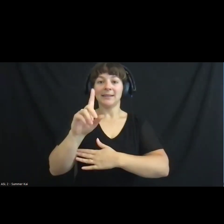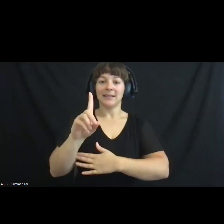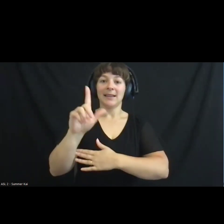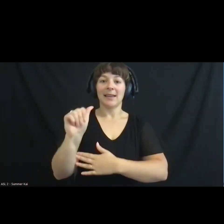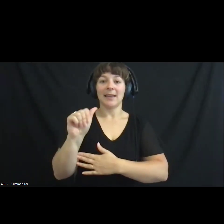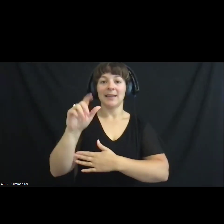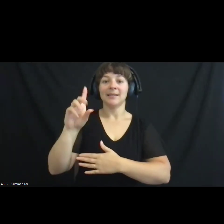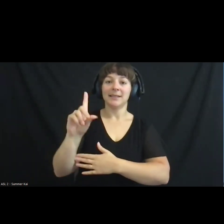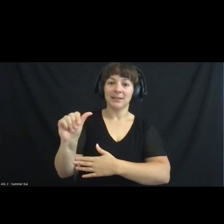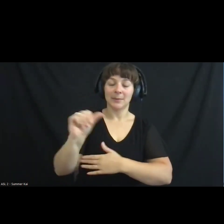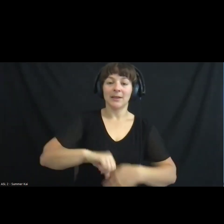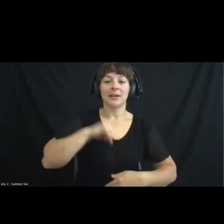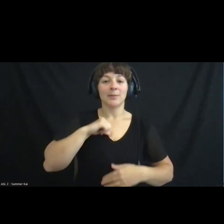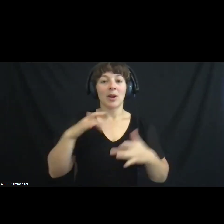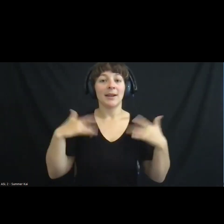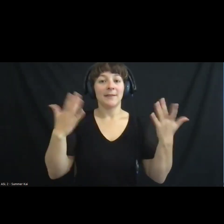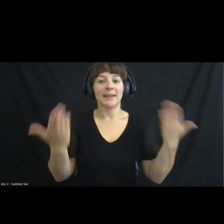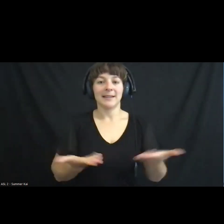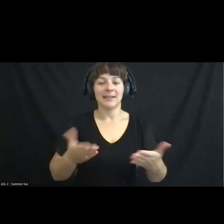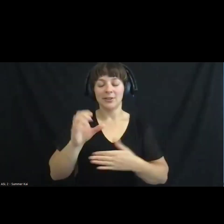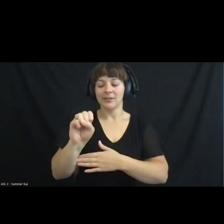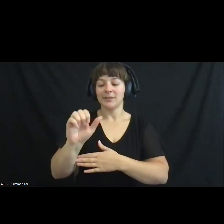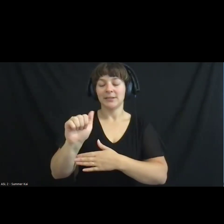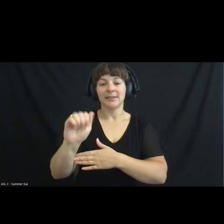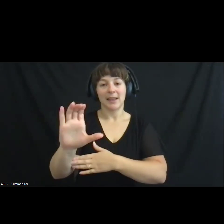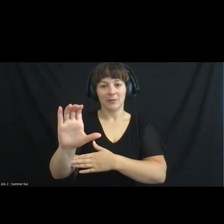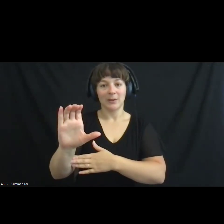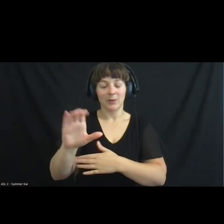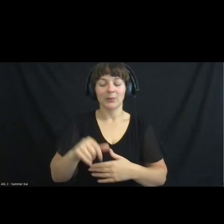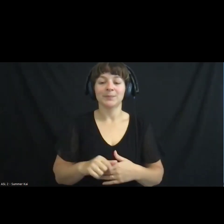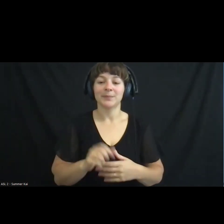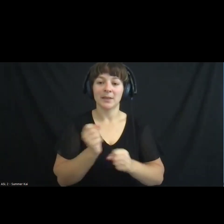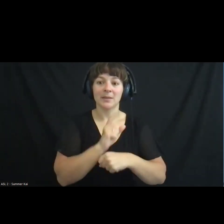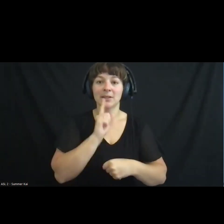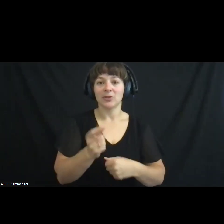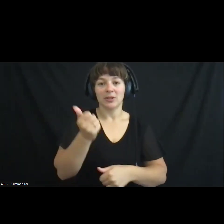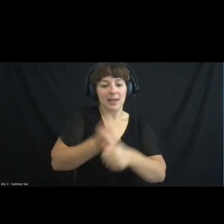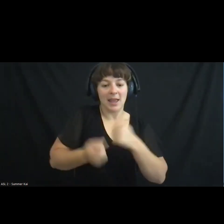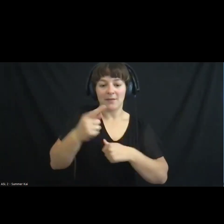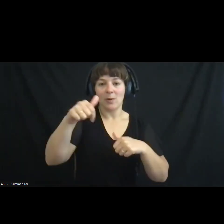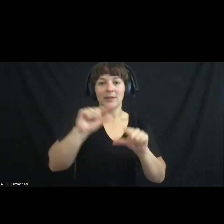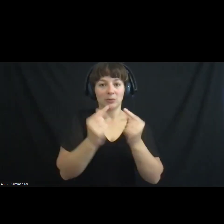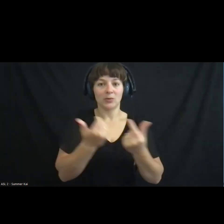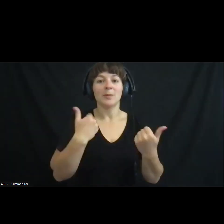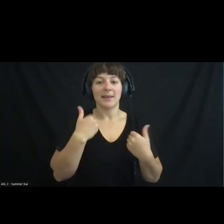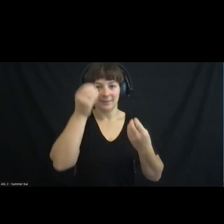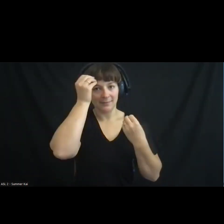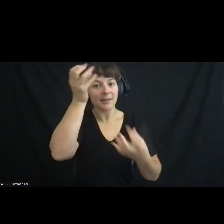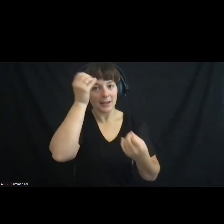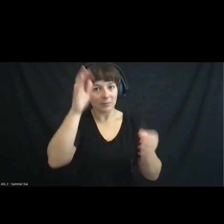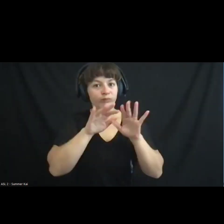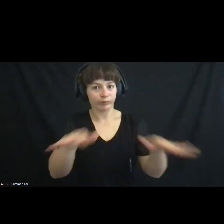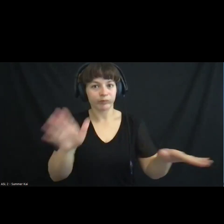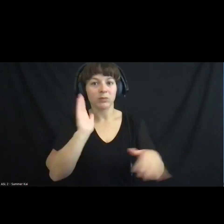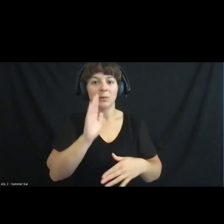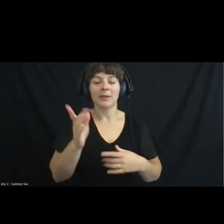event here in Sacramento. And we'll be making sure that everybody in this group has more information about that once those plans